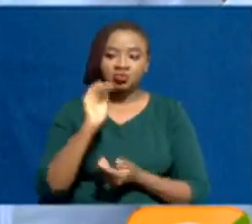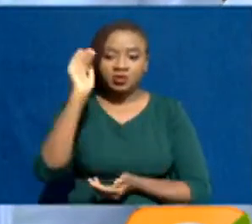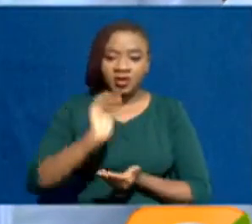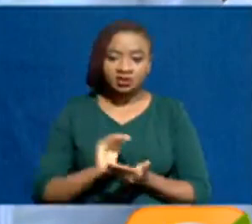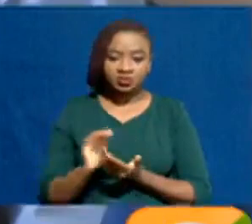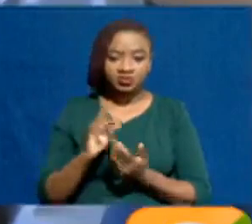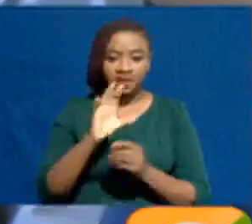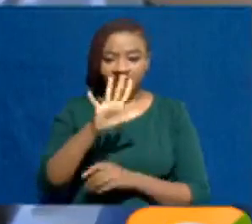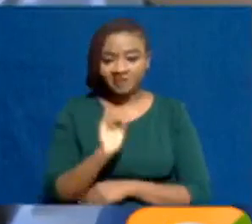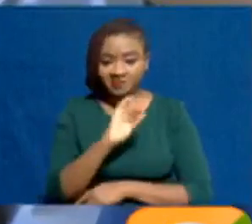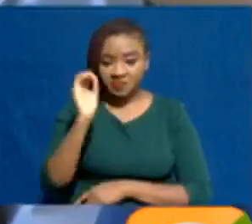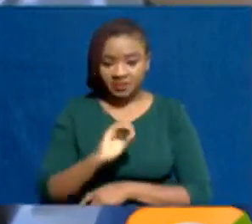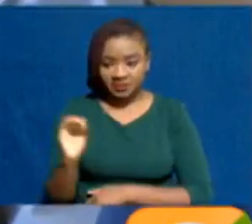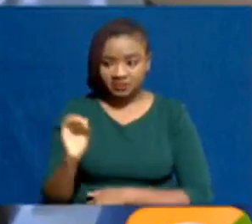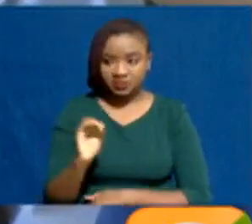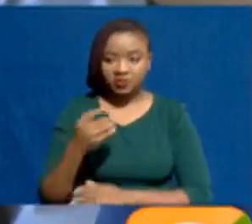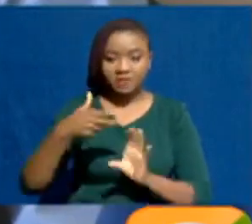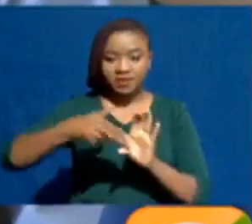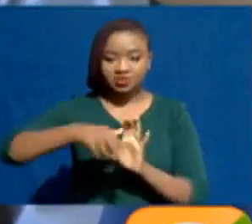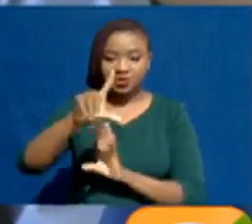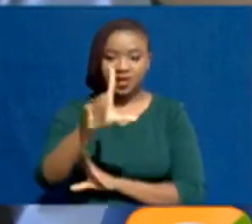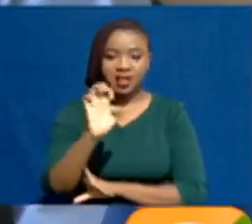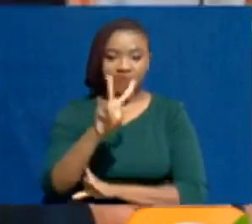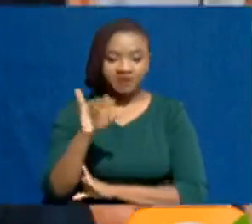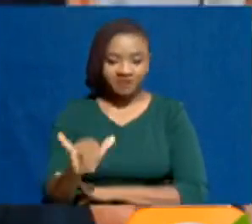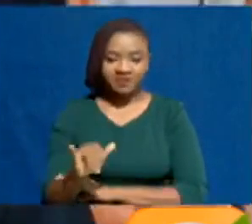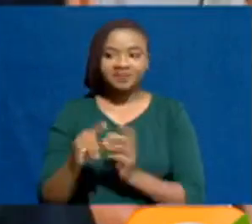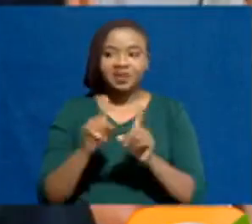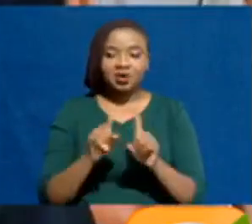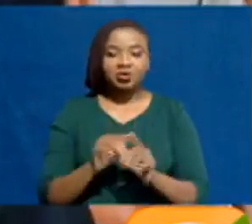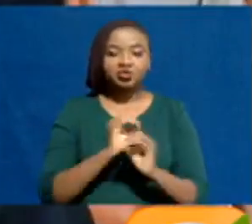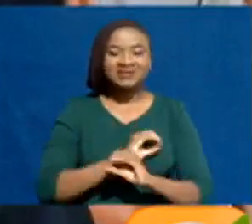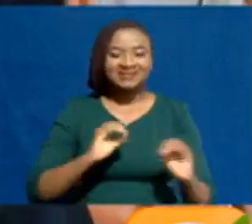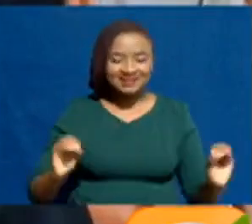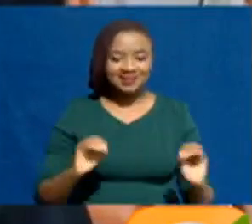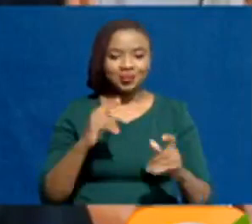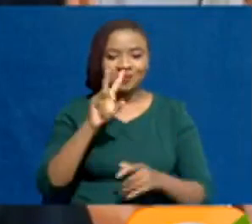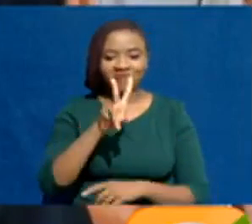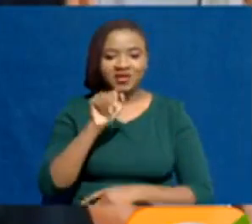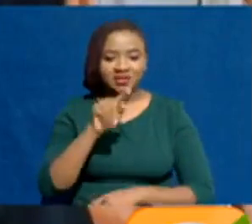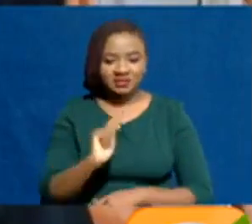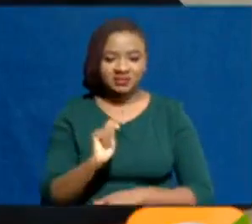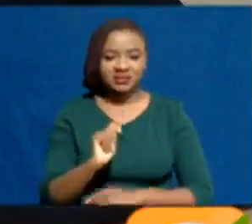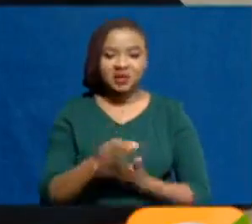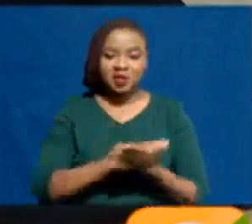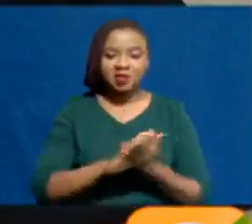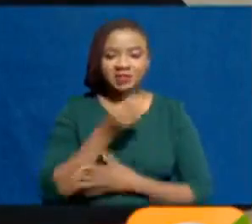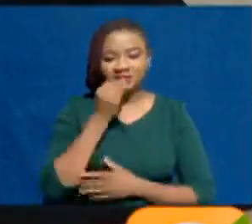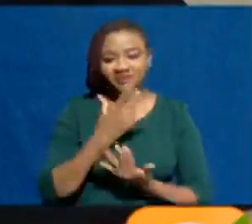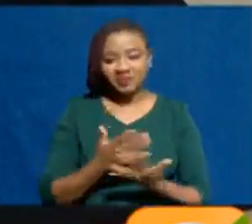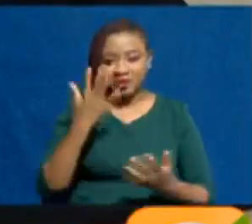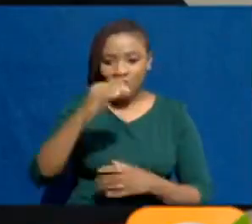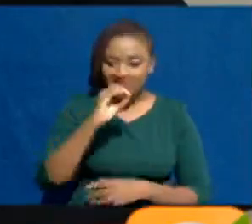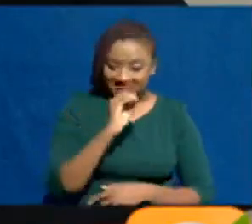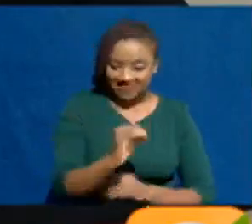by 50%. Zero rating of VAT on basic food items. We all know that zero rating is better than